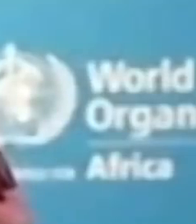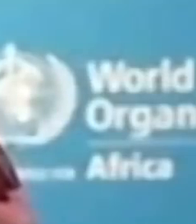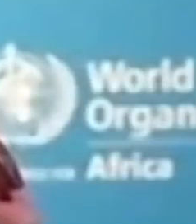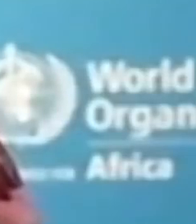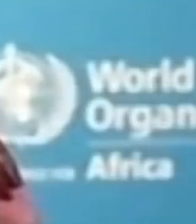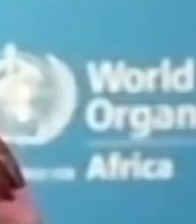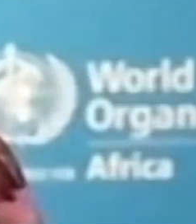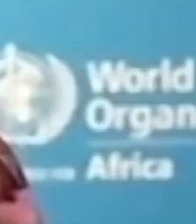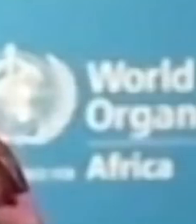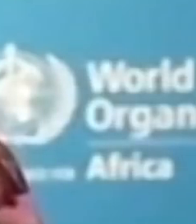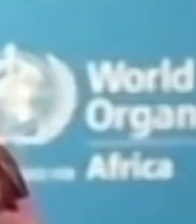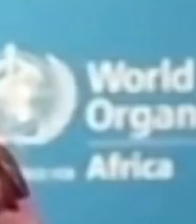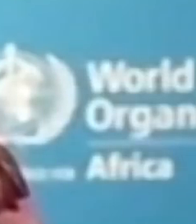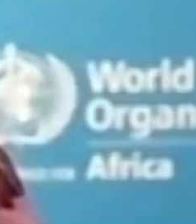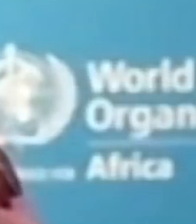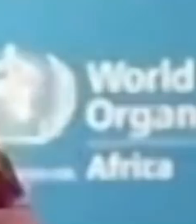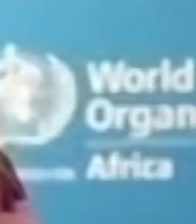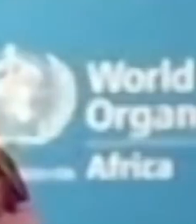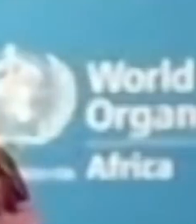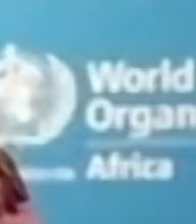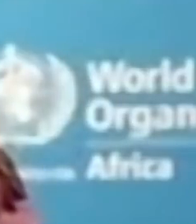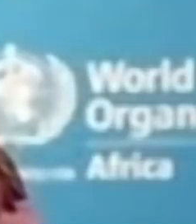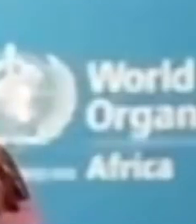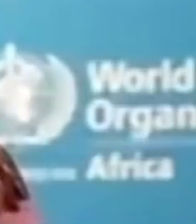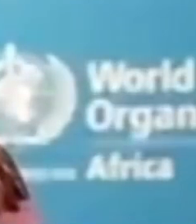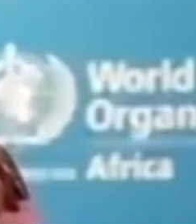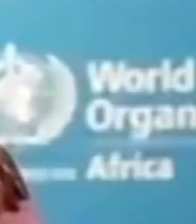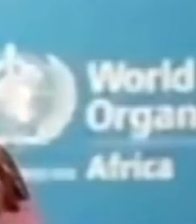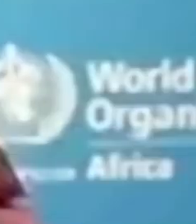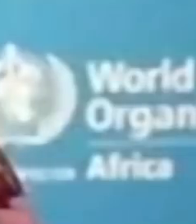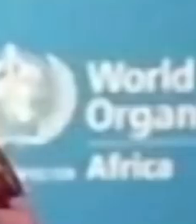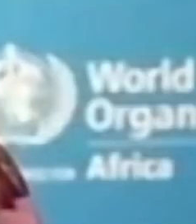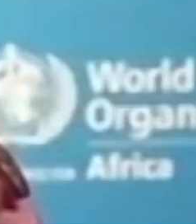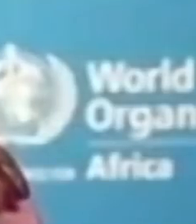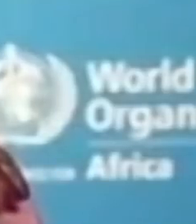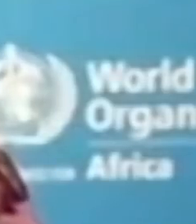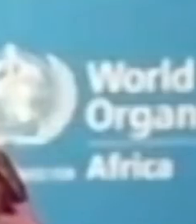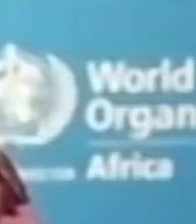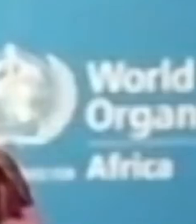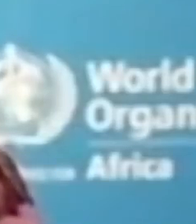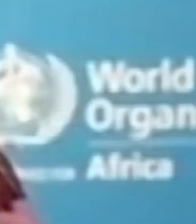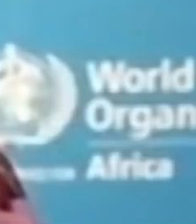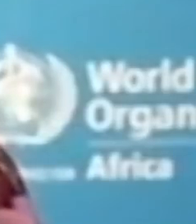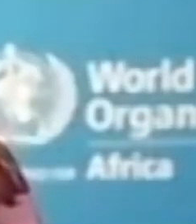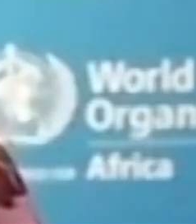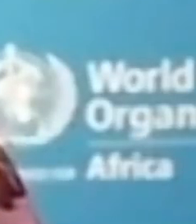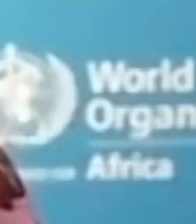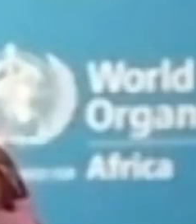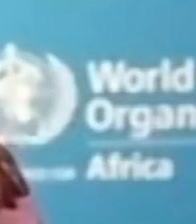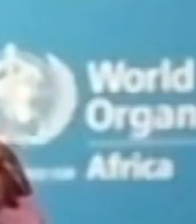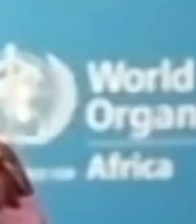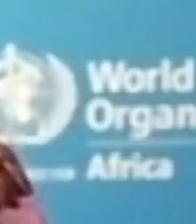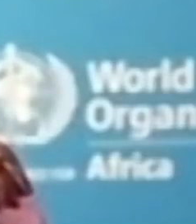city, they need to be aware that there will be consequences in terms of the spread of the virus. And we hope that these decisions are made having taken into